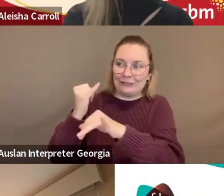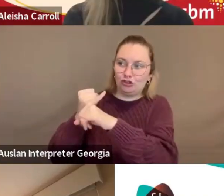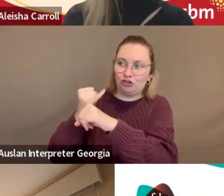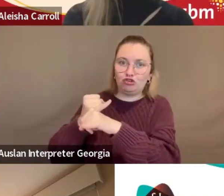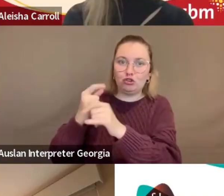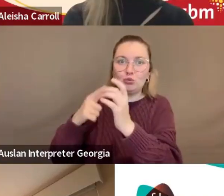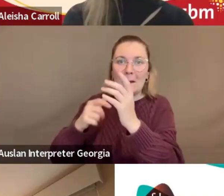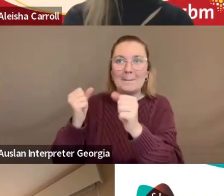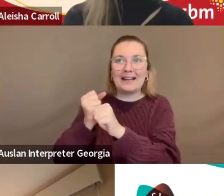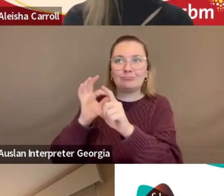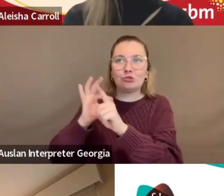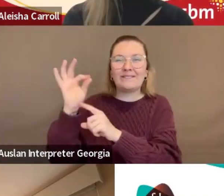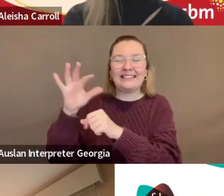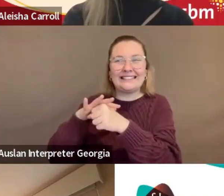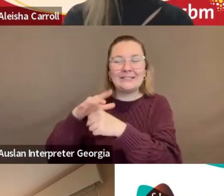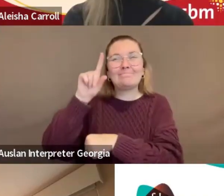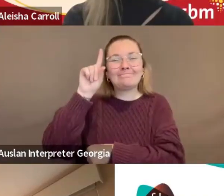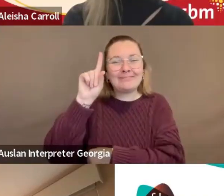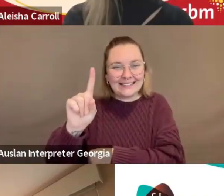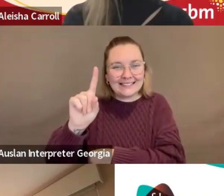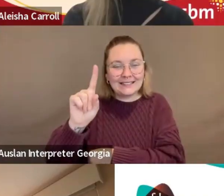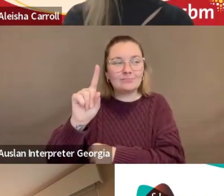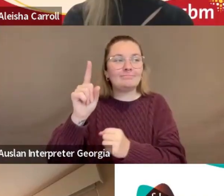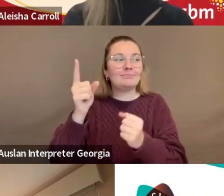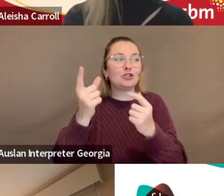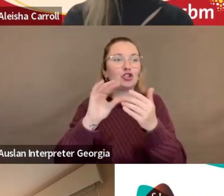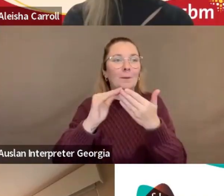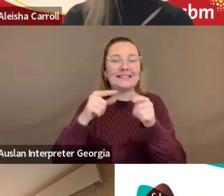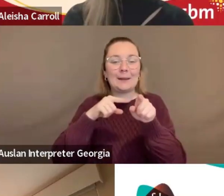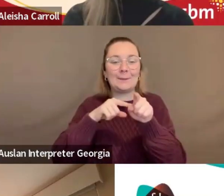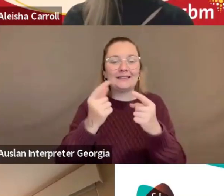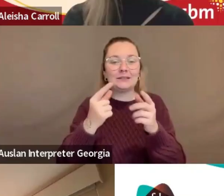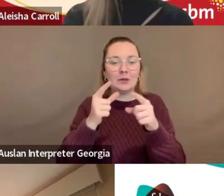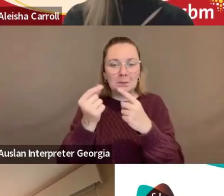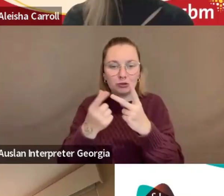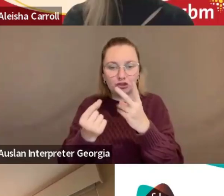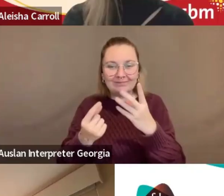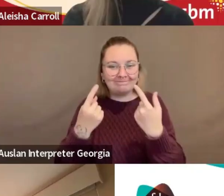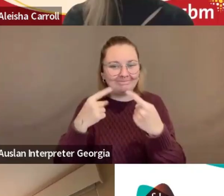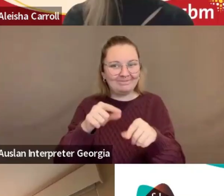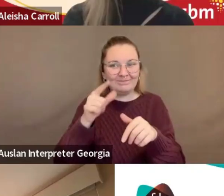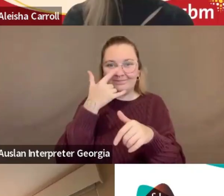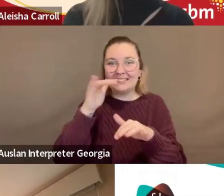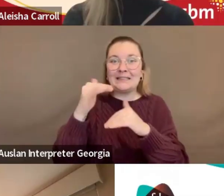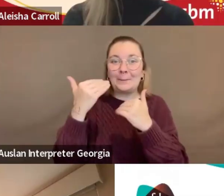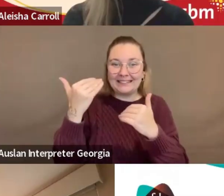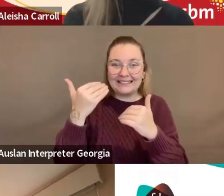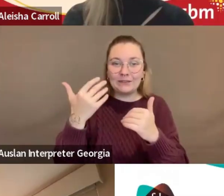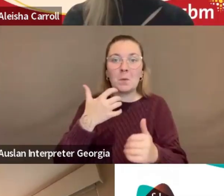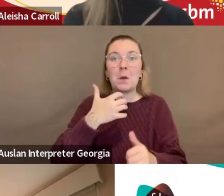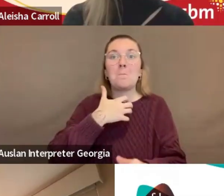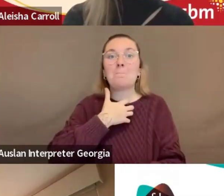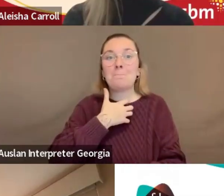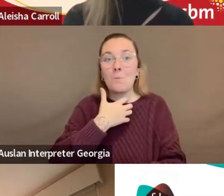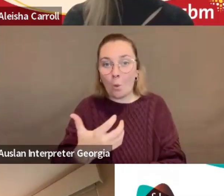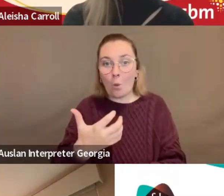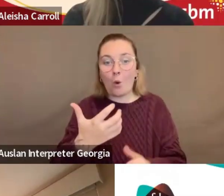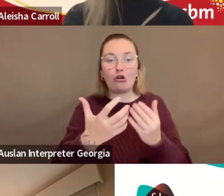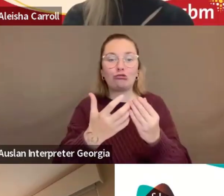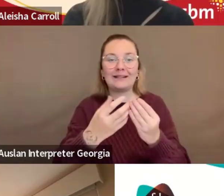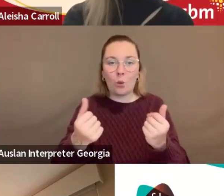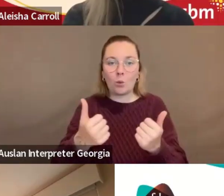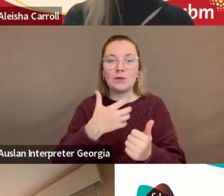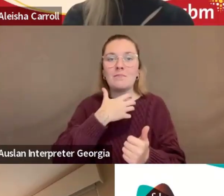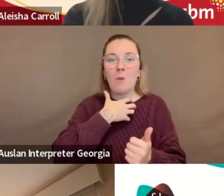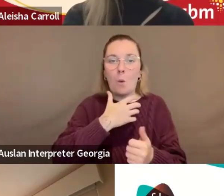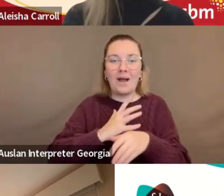do this, in these situations where the community-based alternatives are limited, we are spending far more resources and